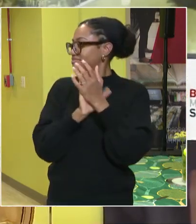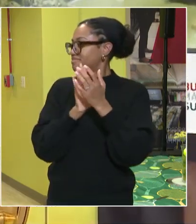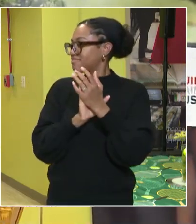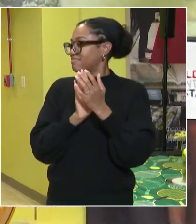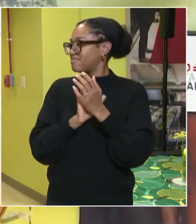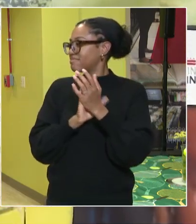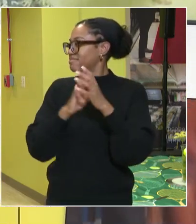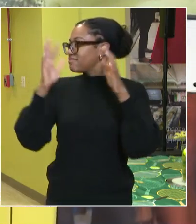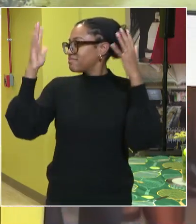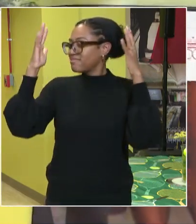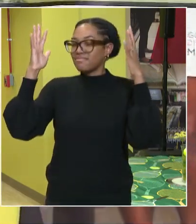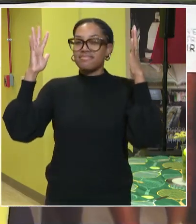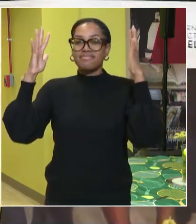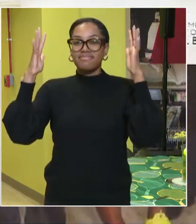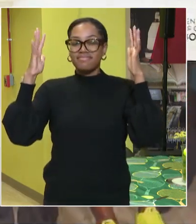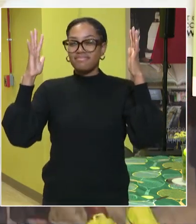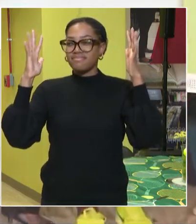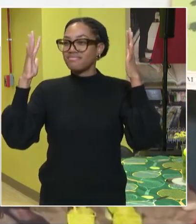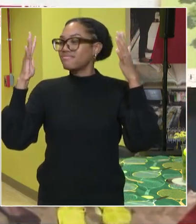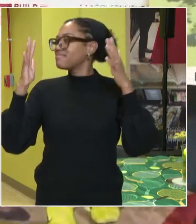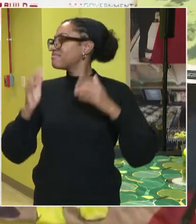Thank you.